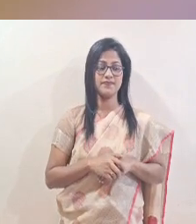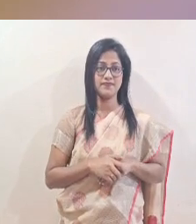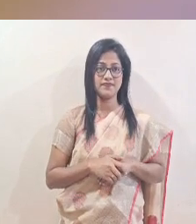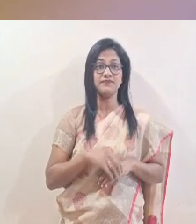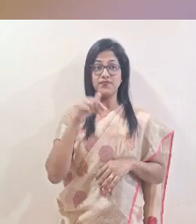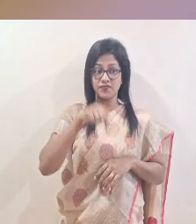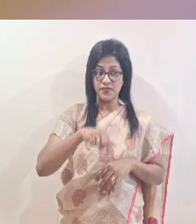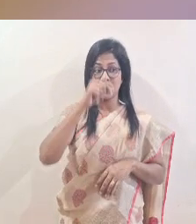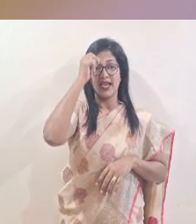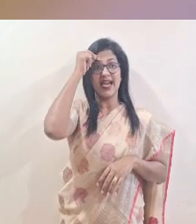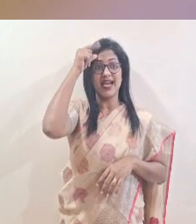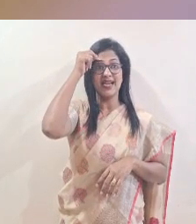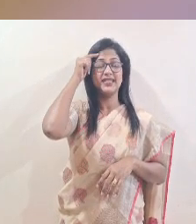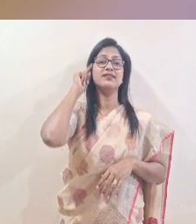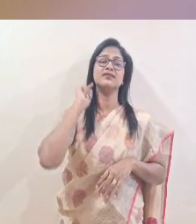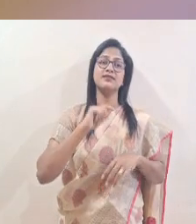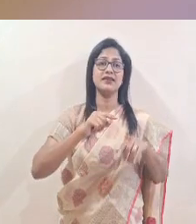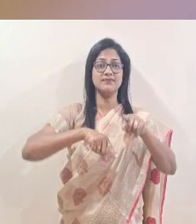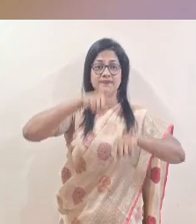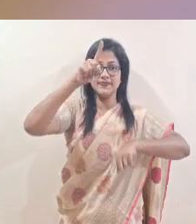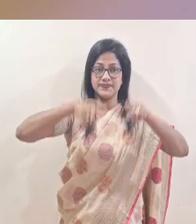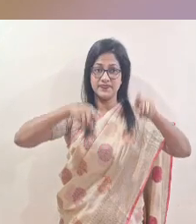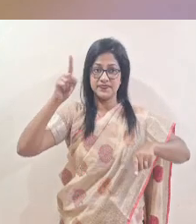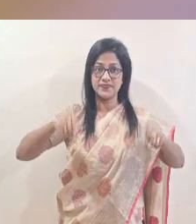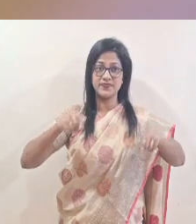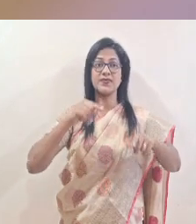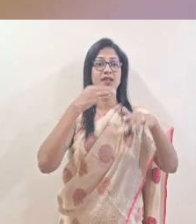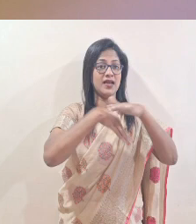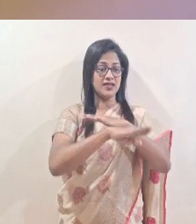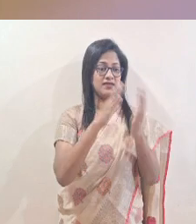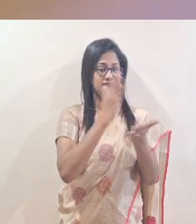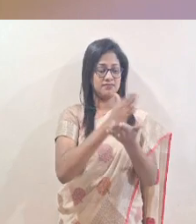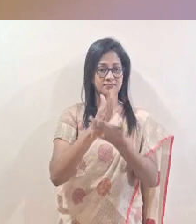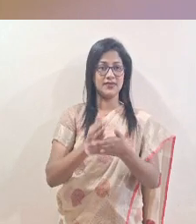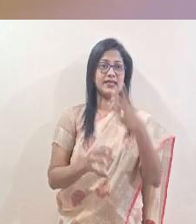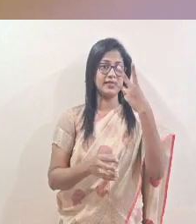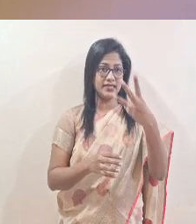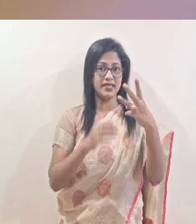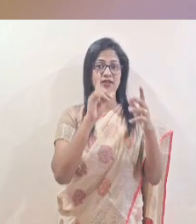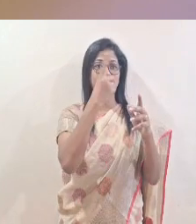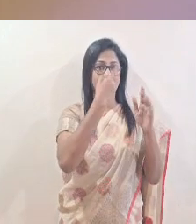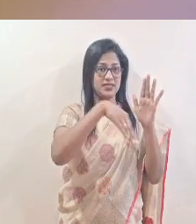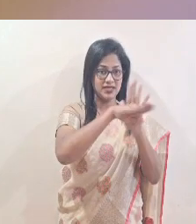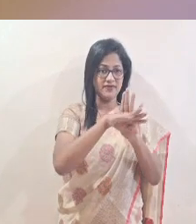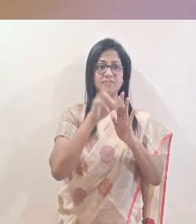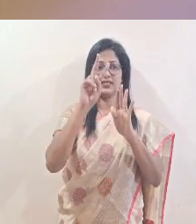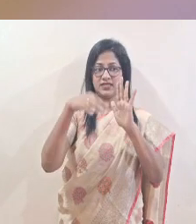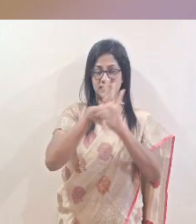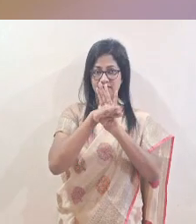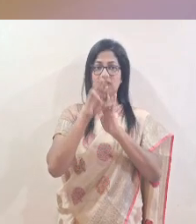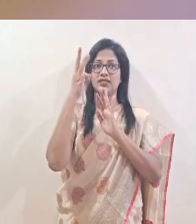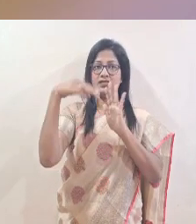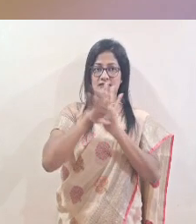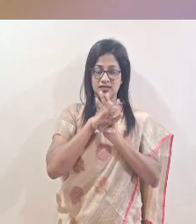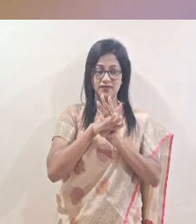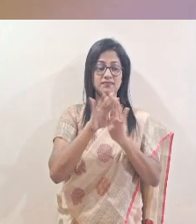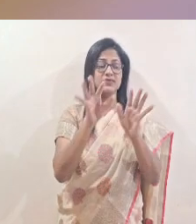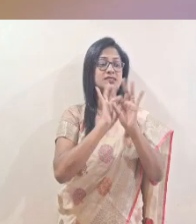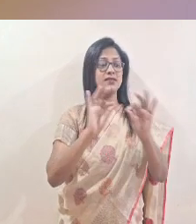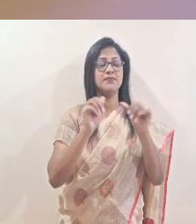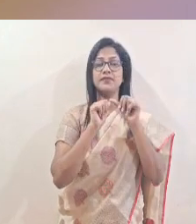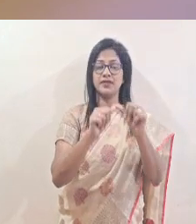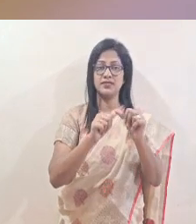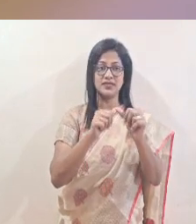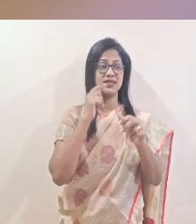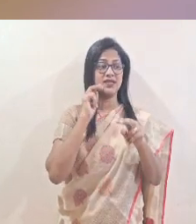So to understand the ranges, we have done 3 levels of classification: first, second, and third level. It simply means that within